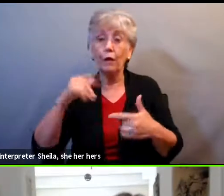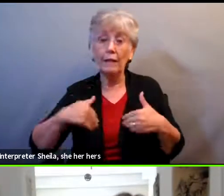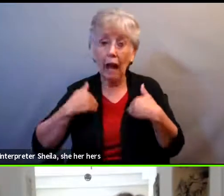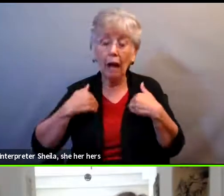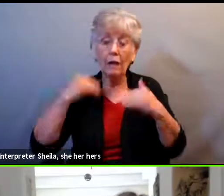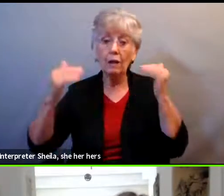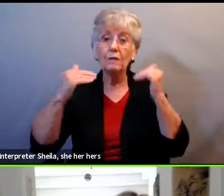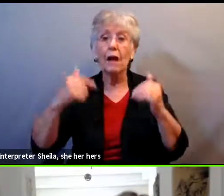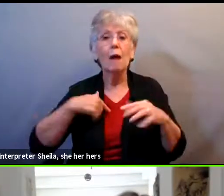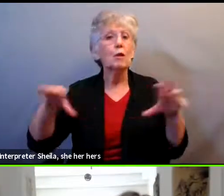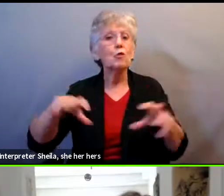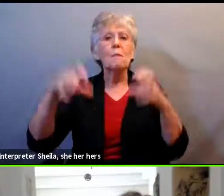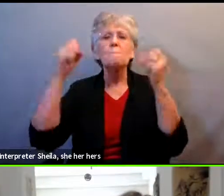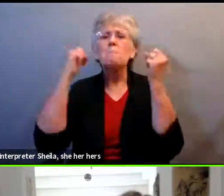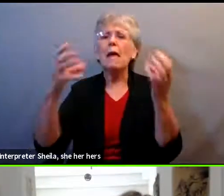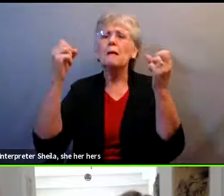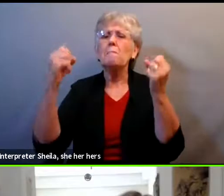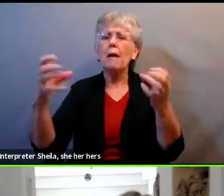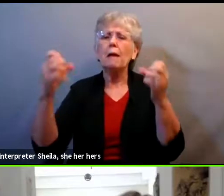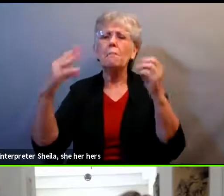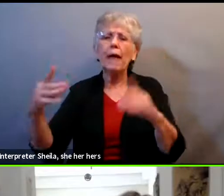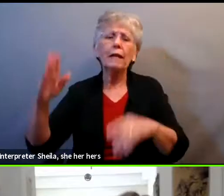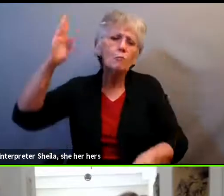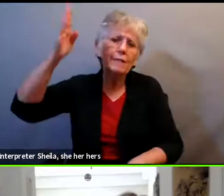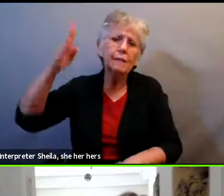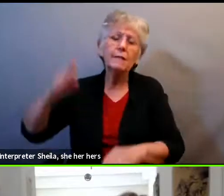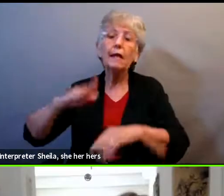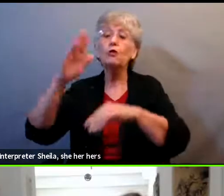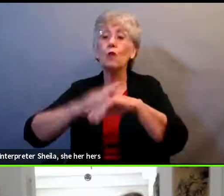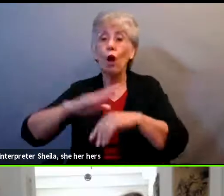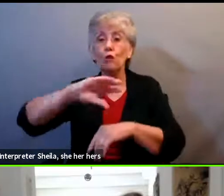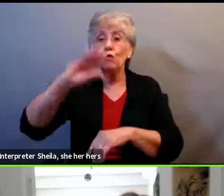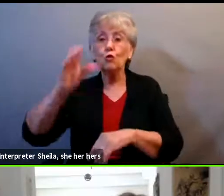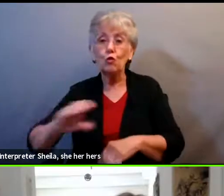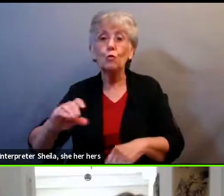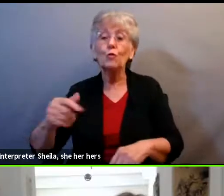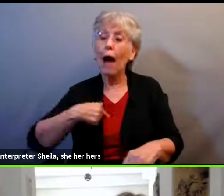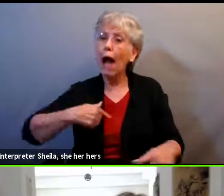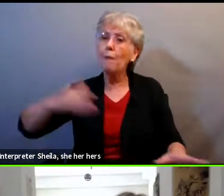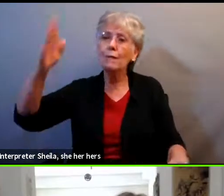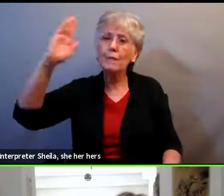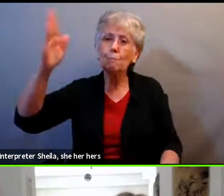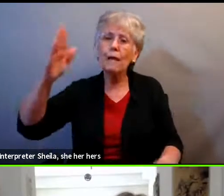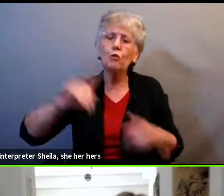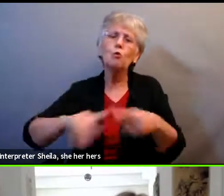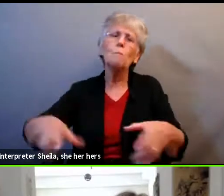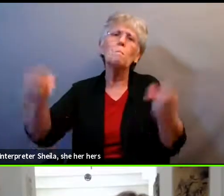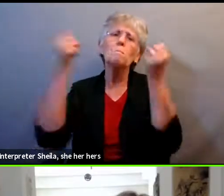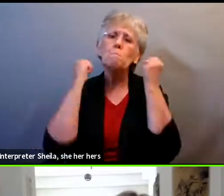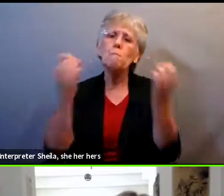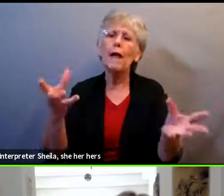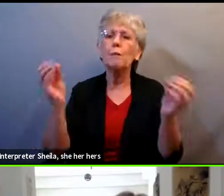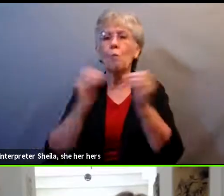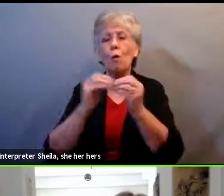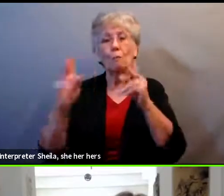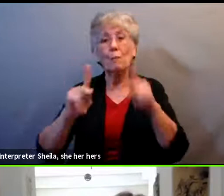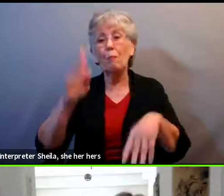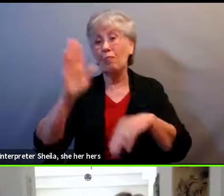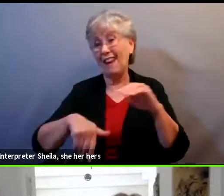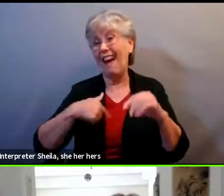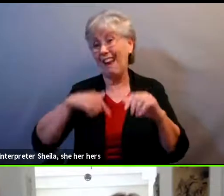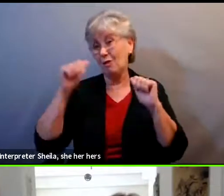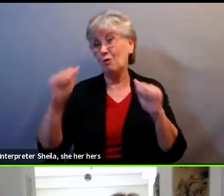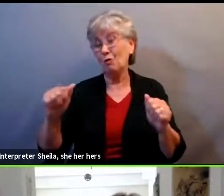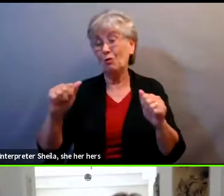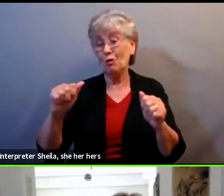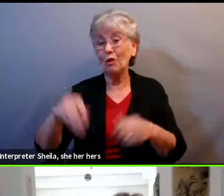Zoom presentations. So speaking to way more people than I ever would have been able to speak with,